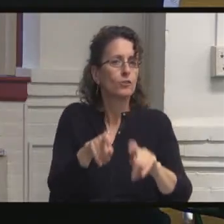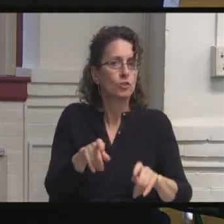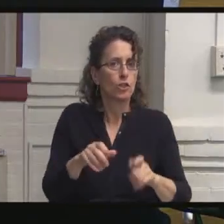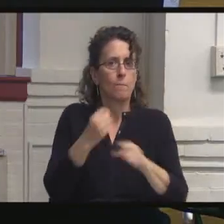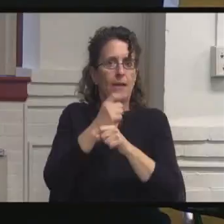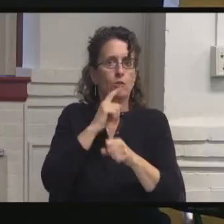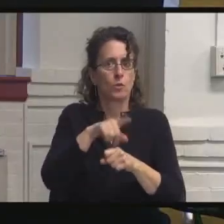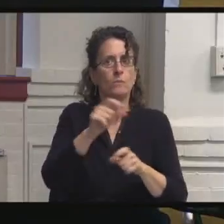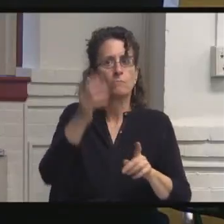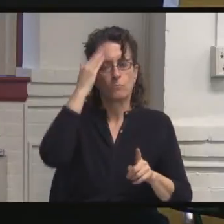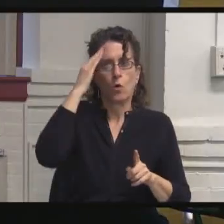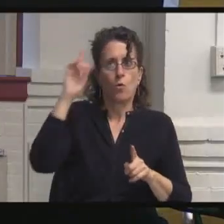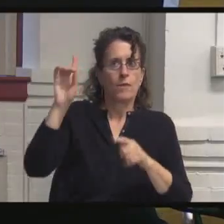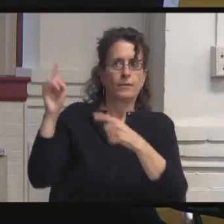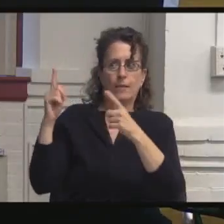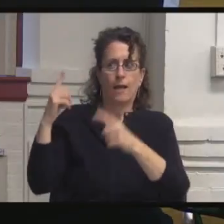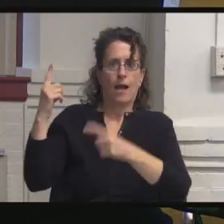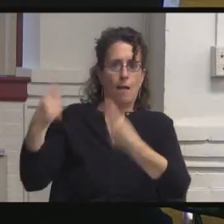the formal